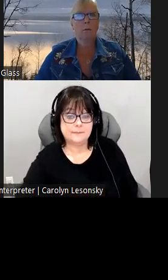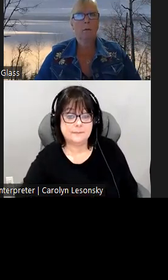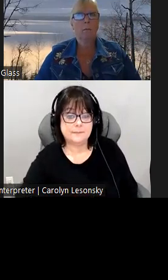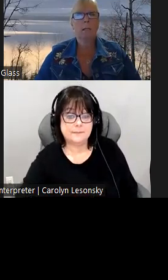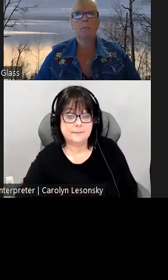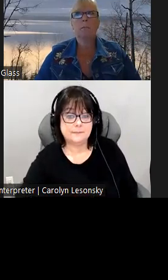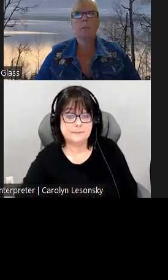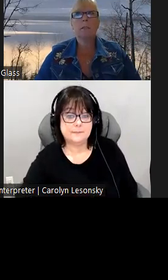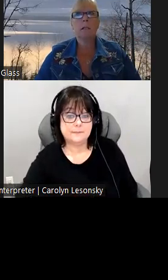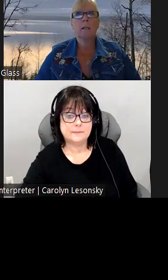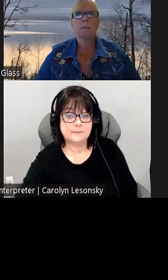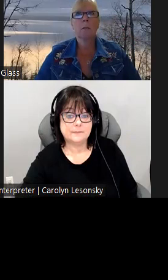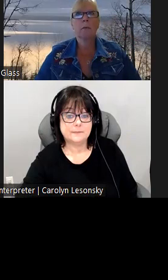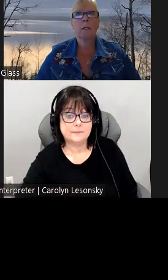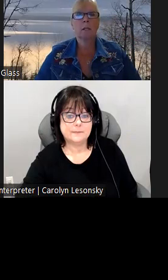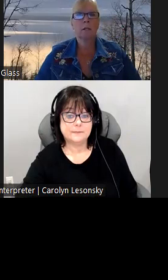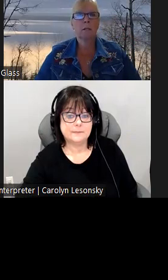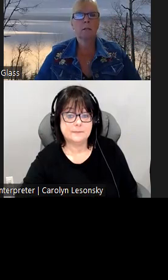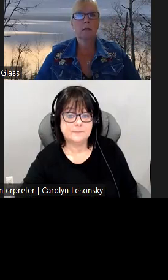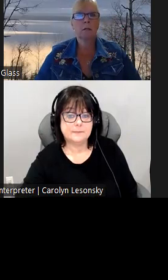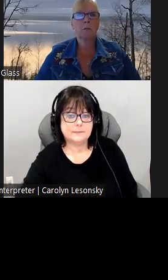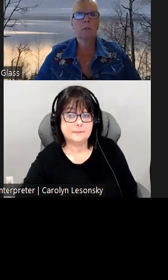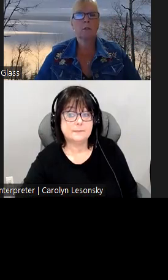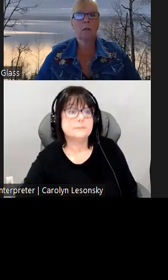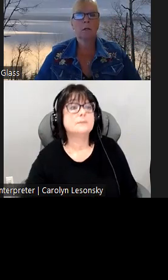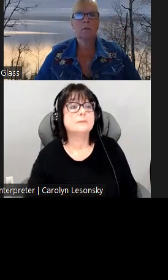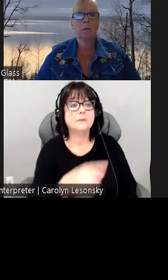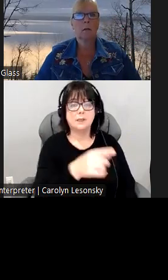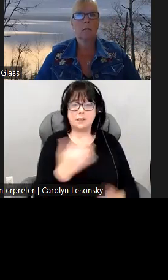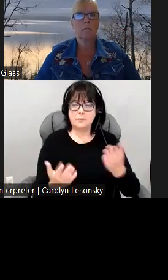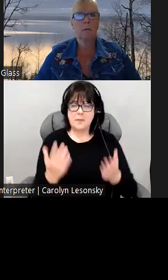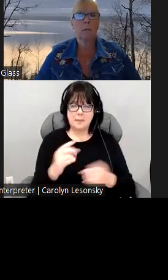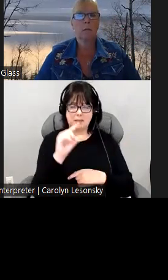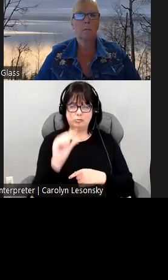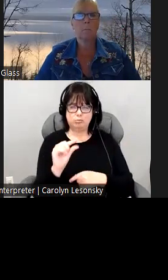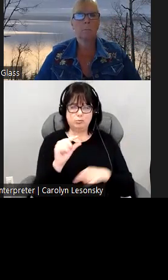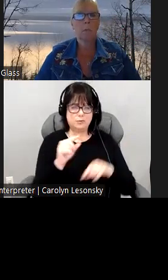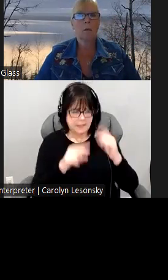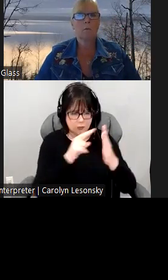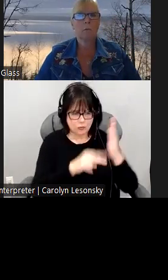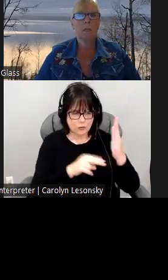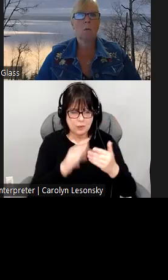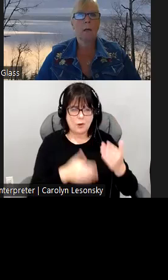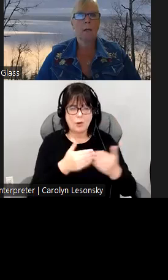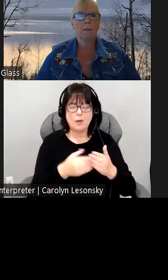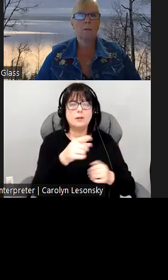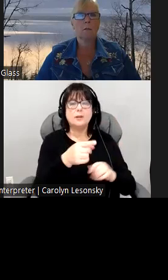I know it might be slightly small print here. This is a screenshot of from